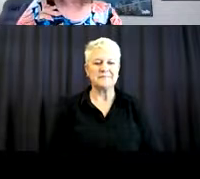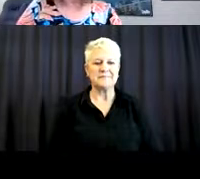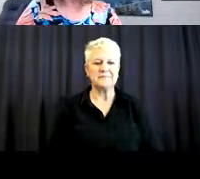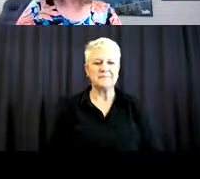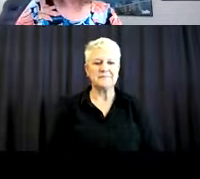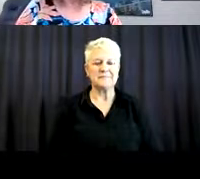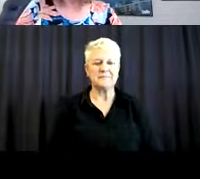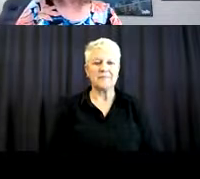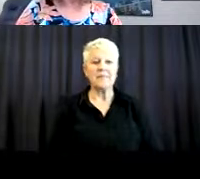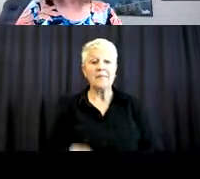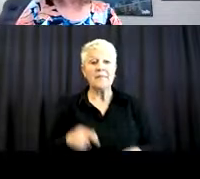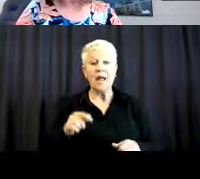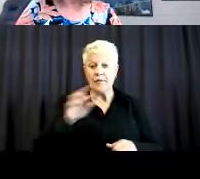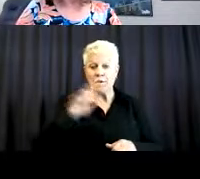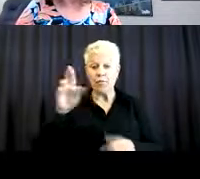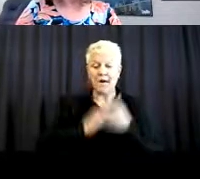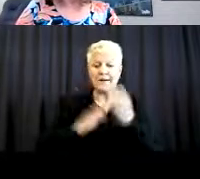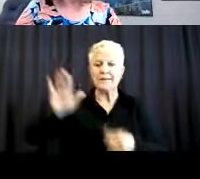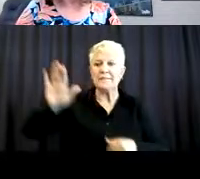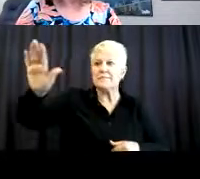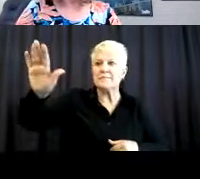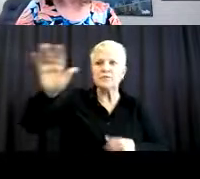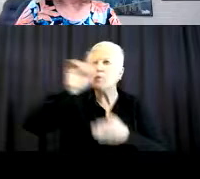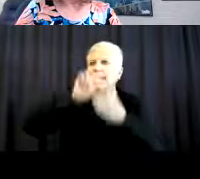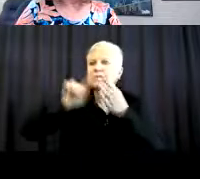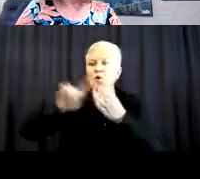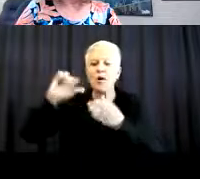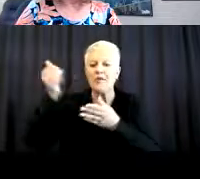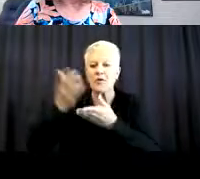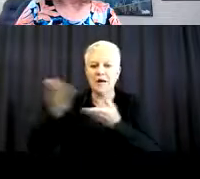She reaches with her right hand to explore other items.